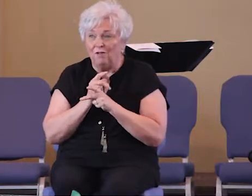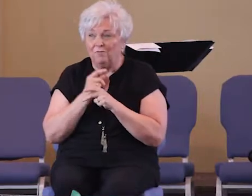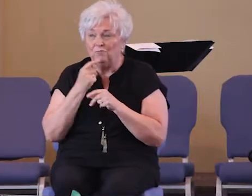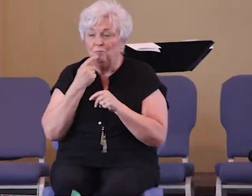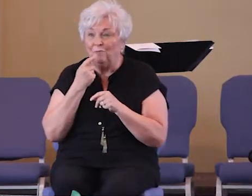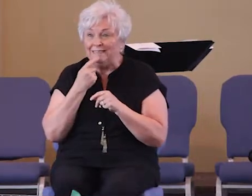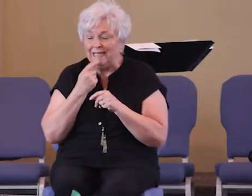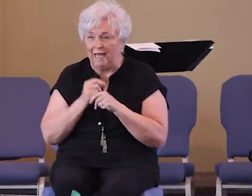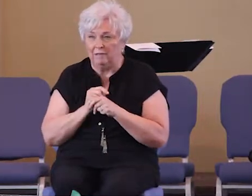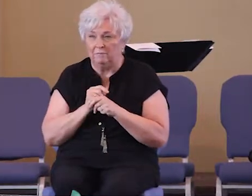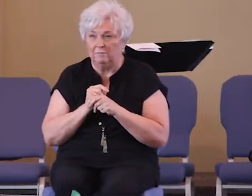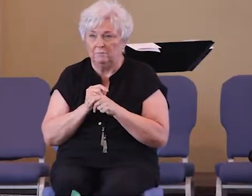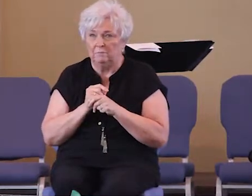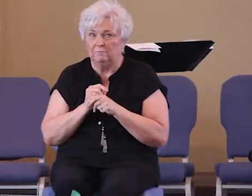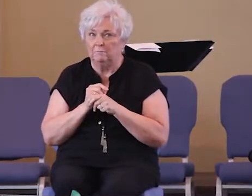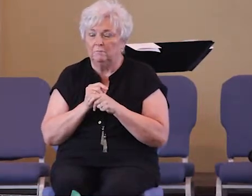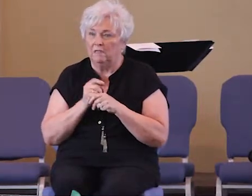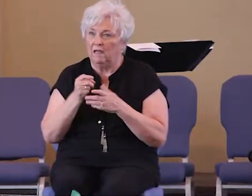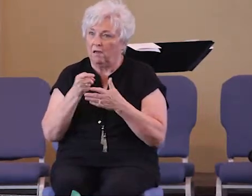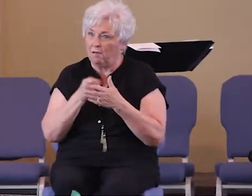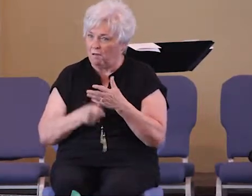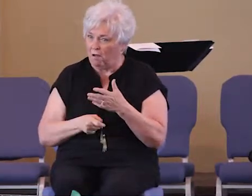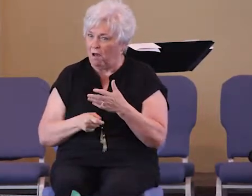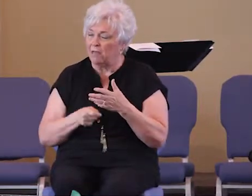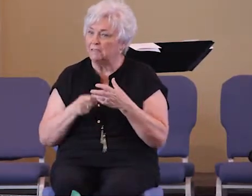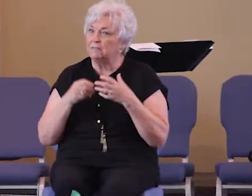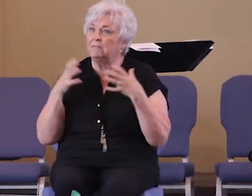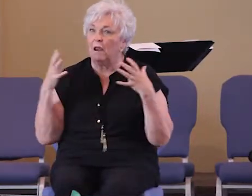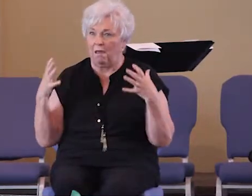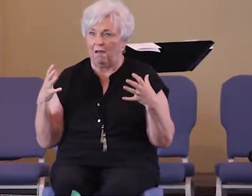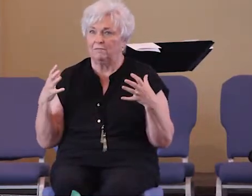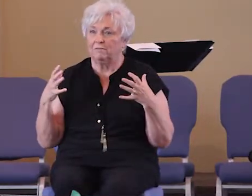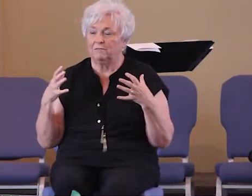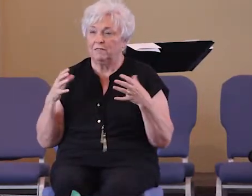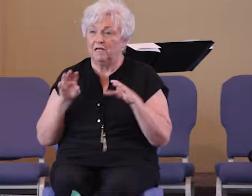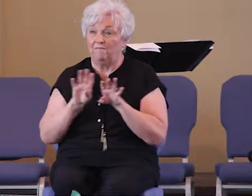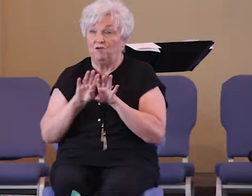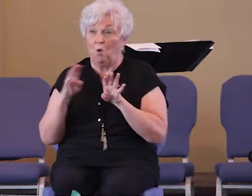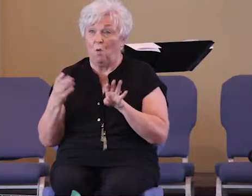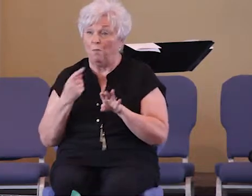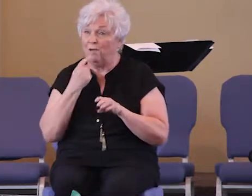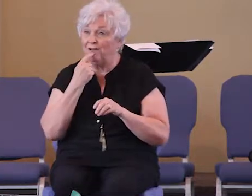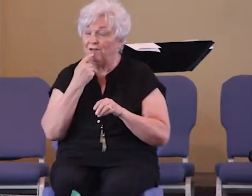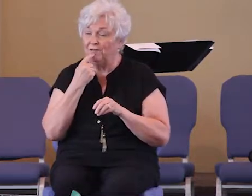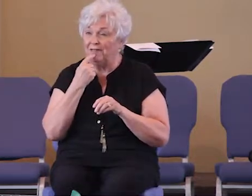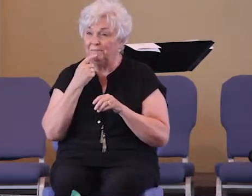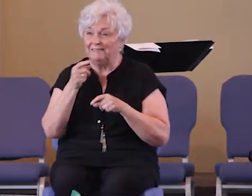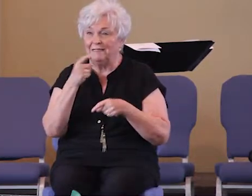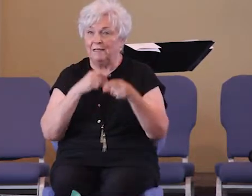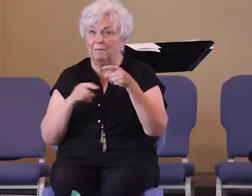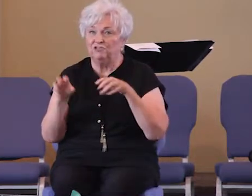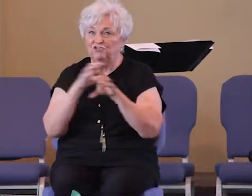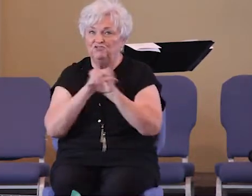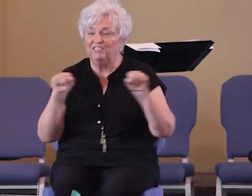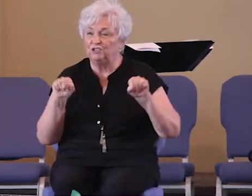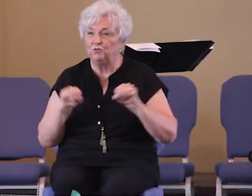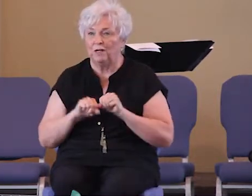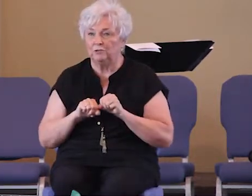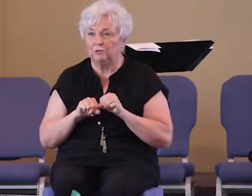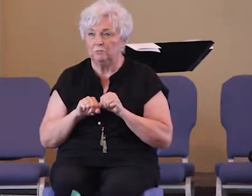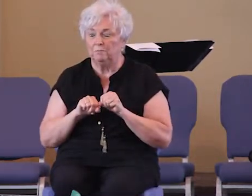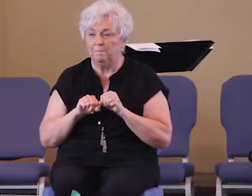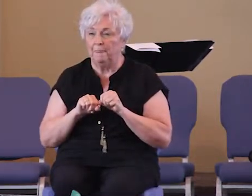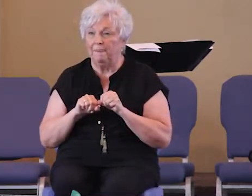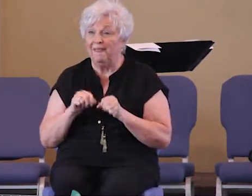It's costly. The one who opens wide his lips comes to ruin. You know, if you have your mouth wide enough